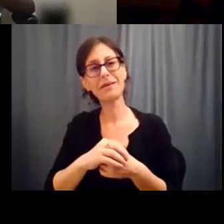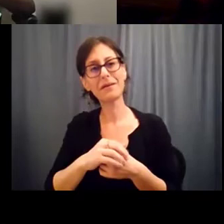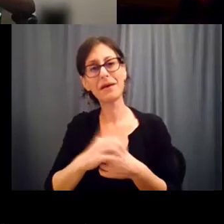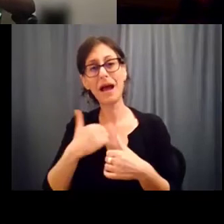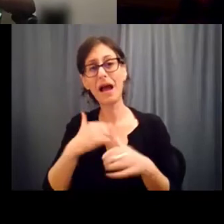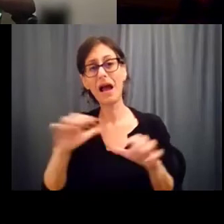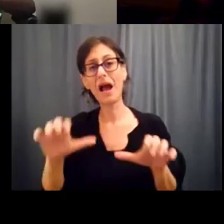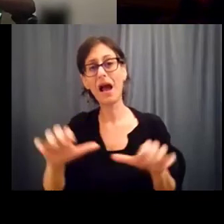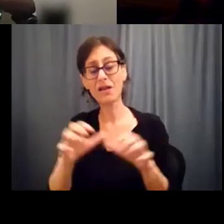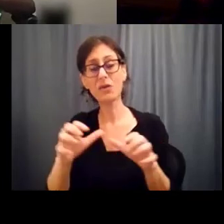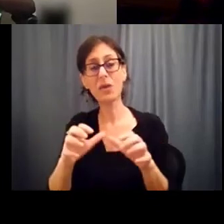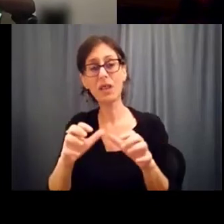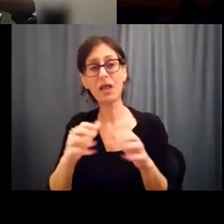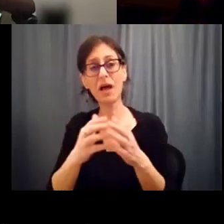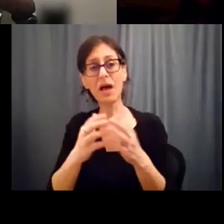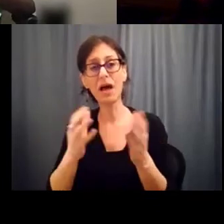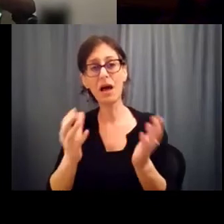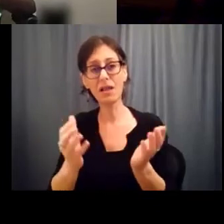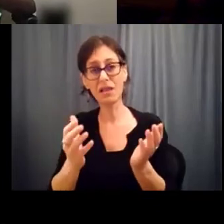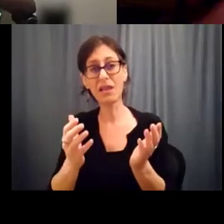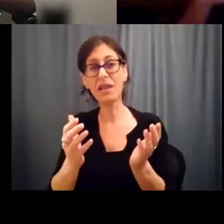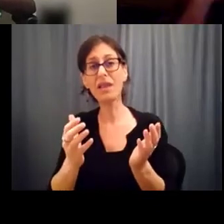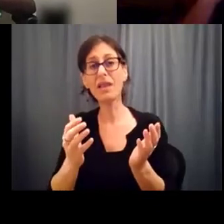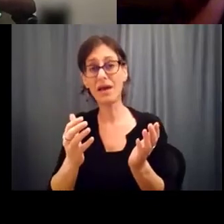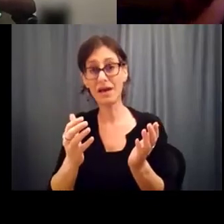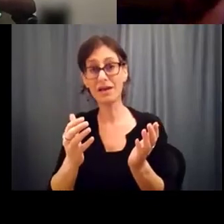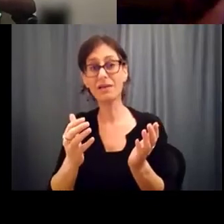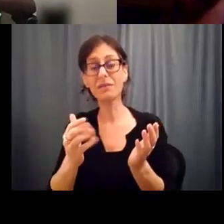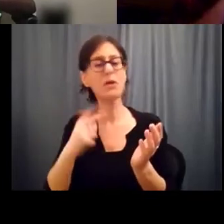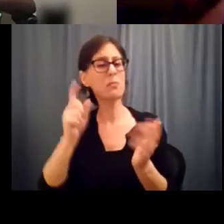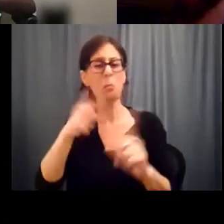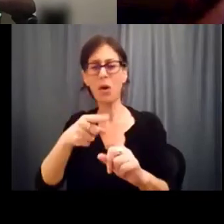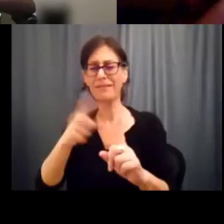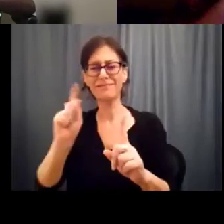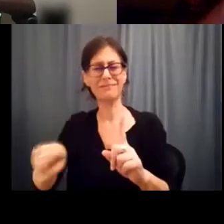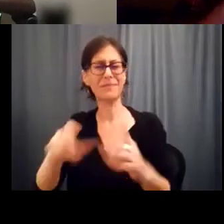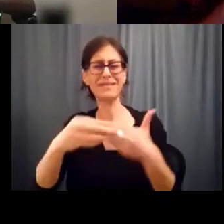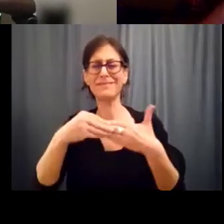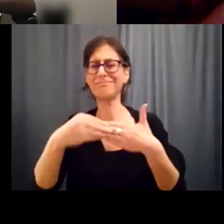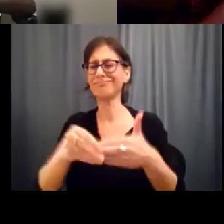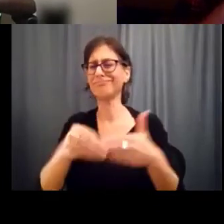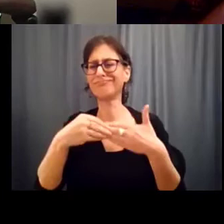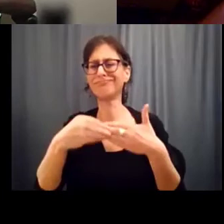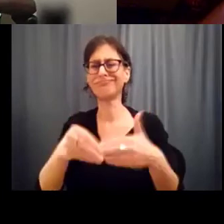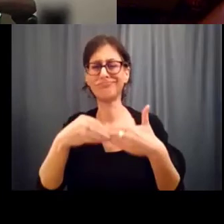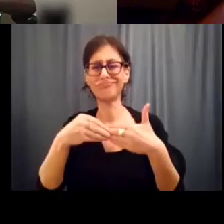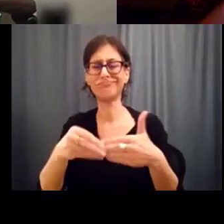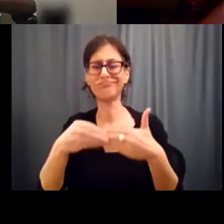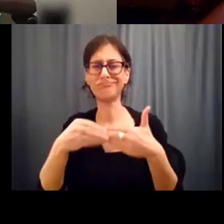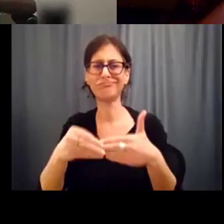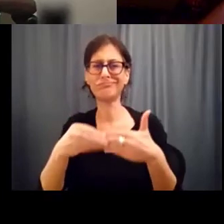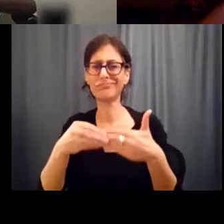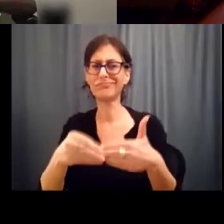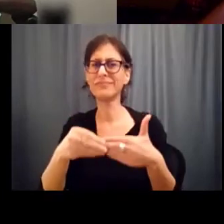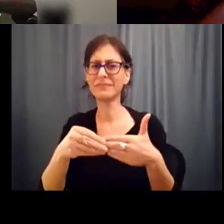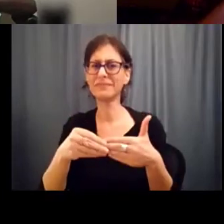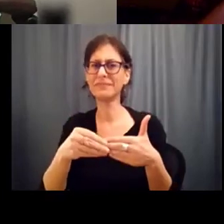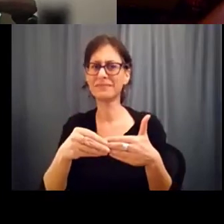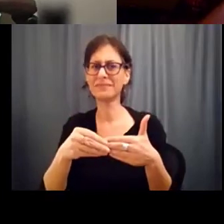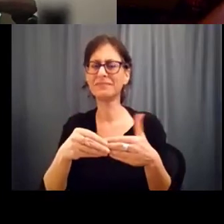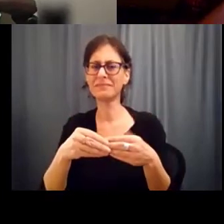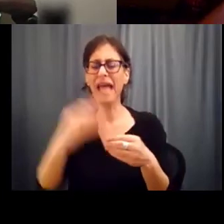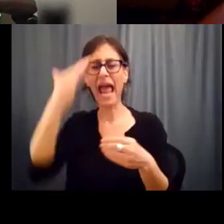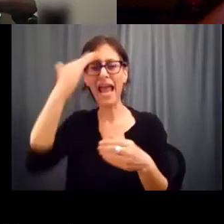of things. You gotta be very flexible, and you gotta know your skill